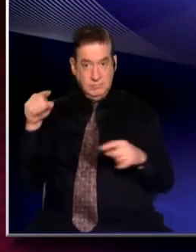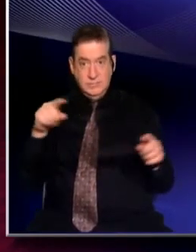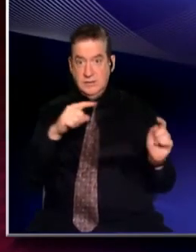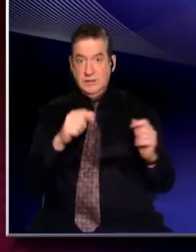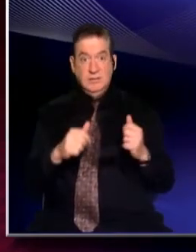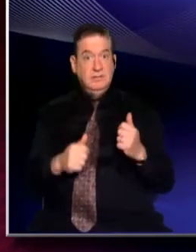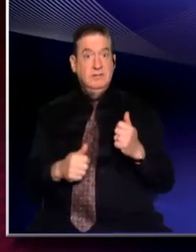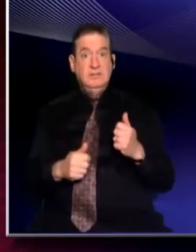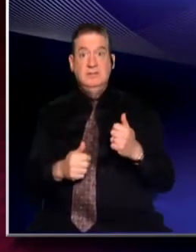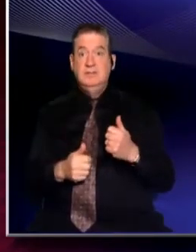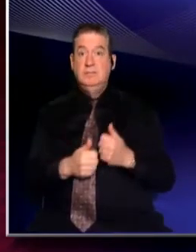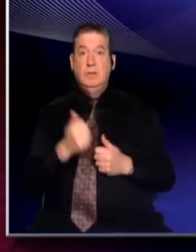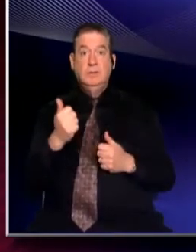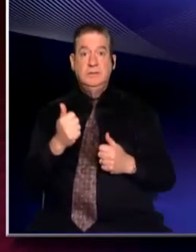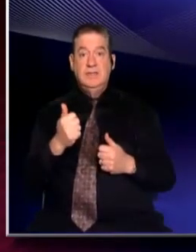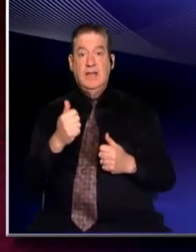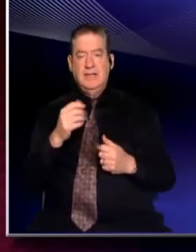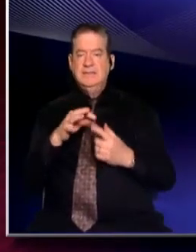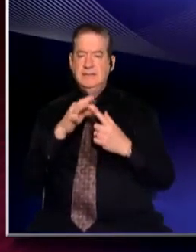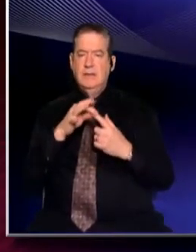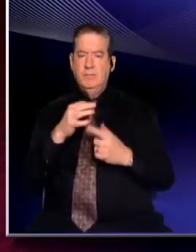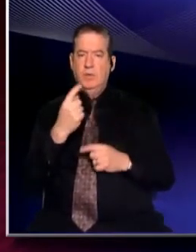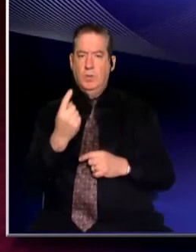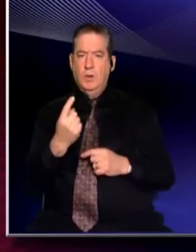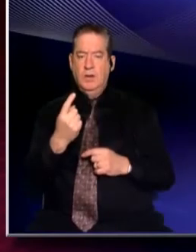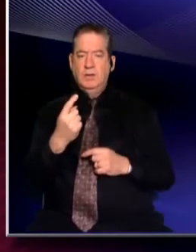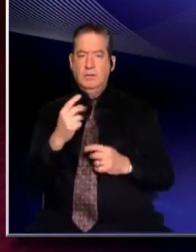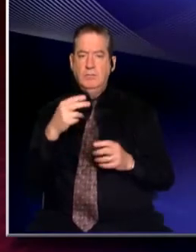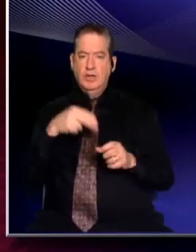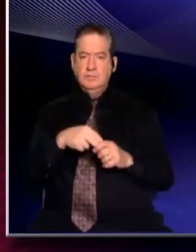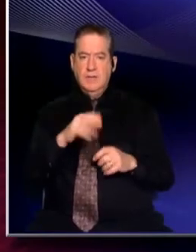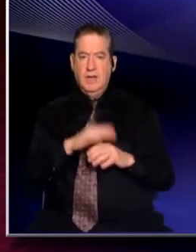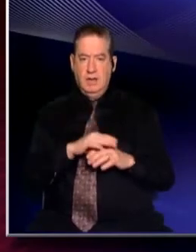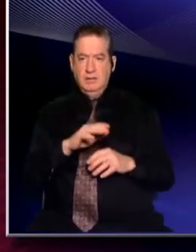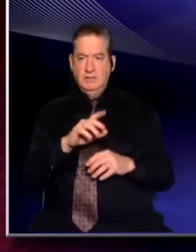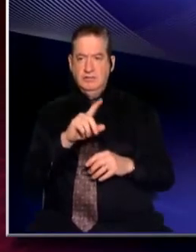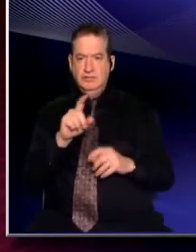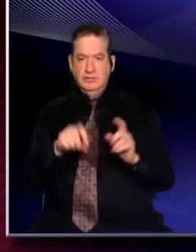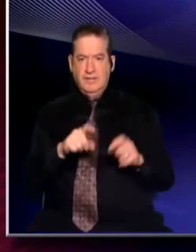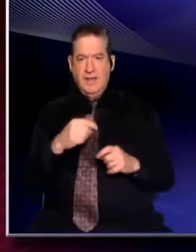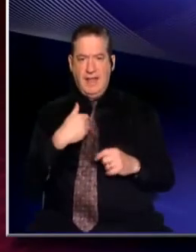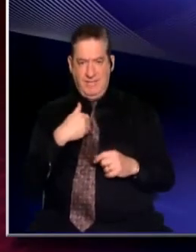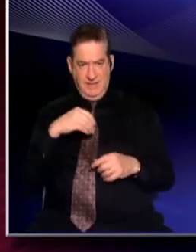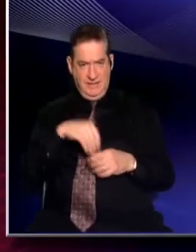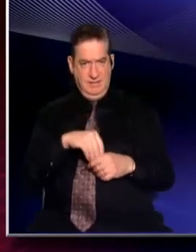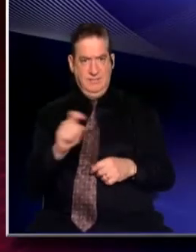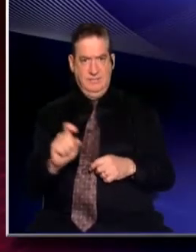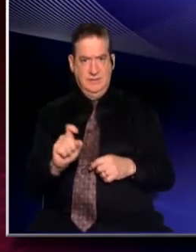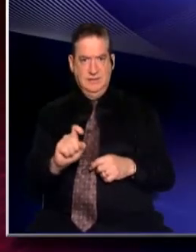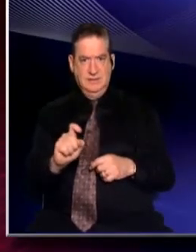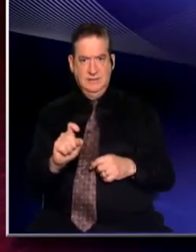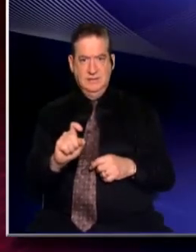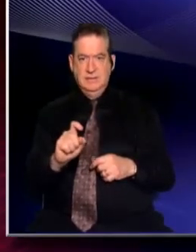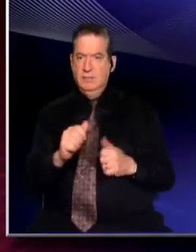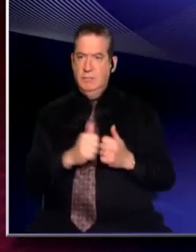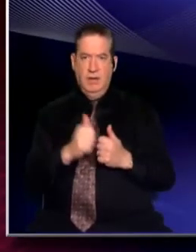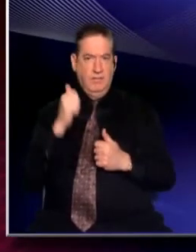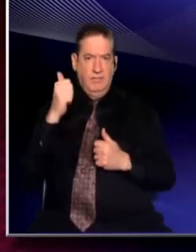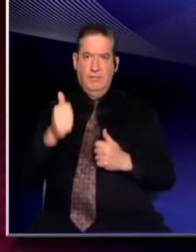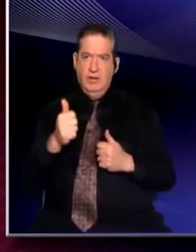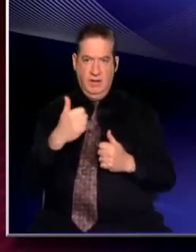nearly, with the exception of one, I believe, participant on the survey, was having them in Phoenix would by far have the